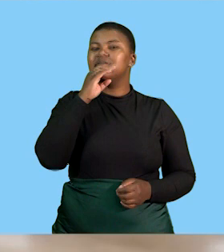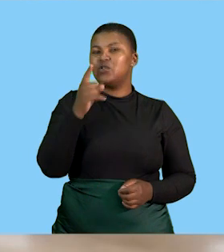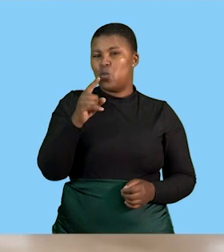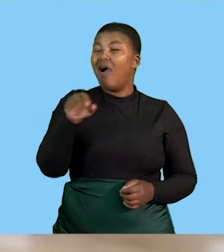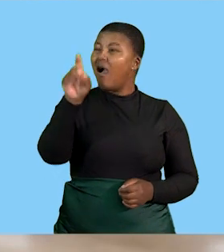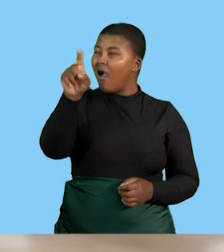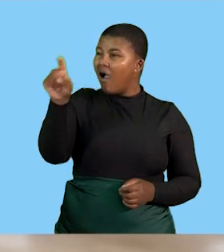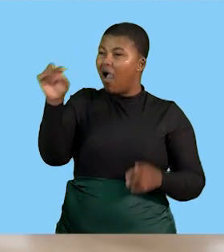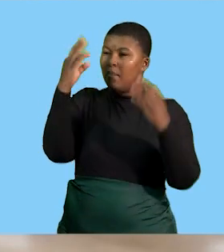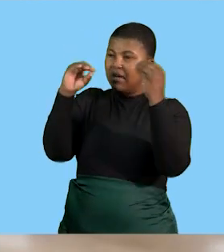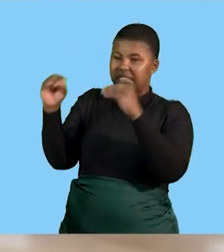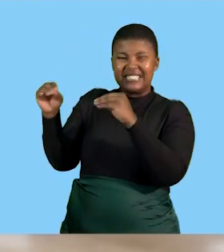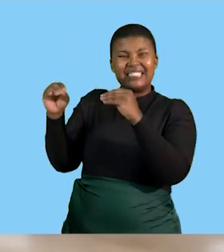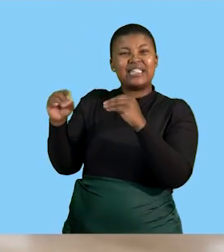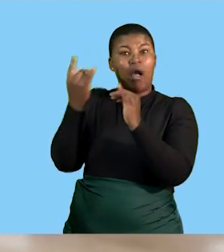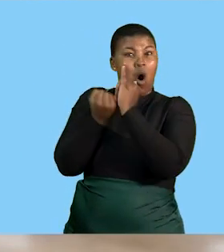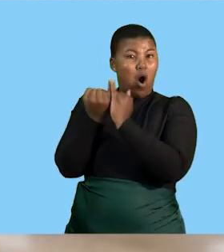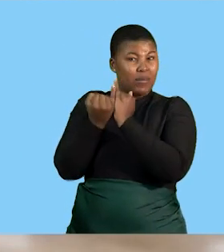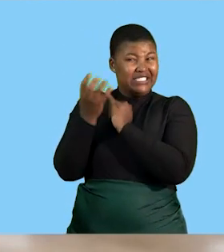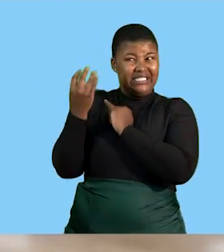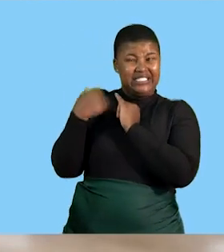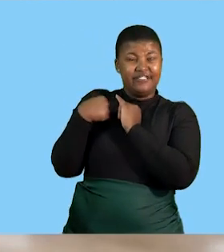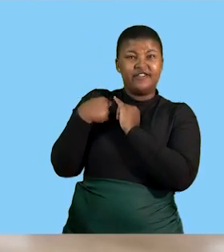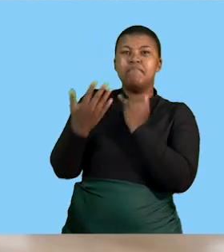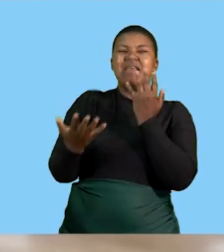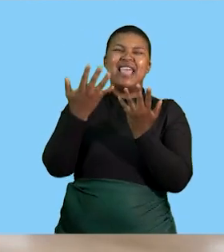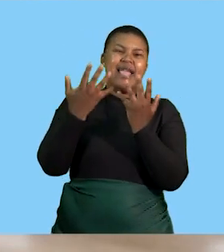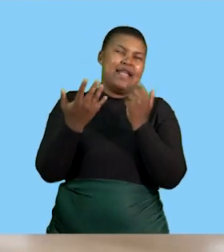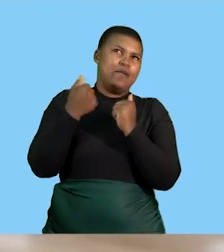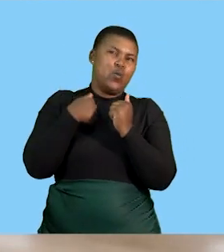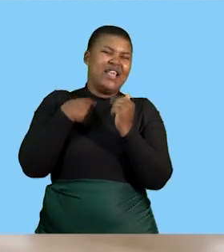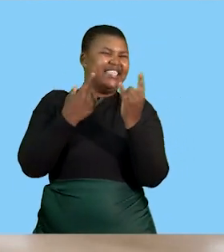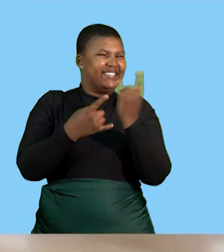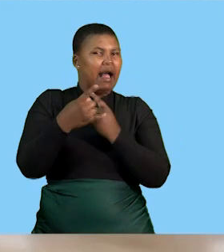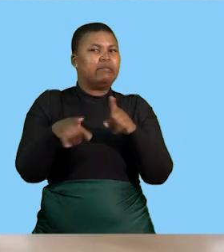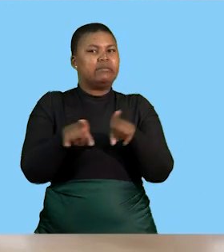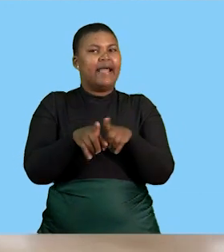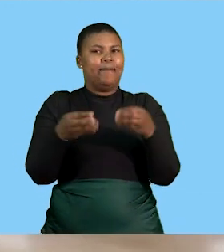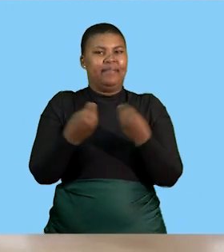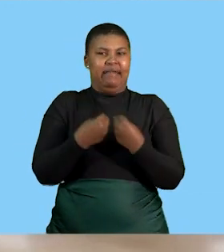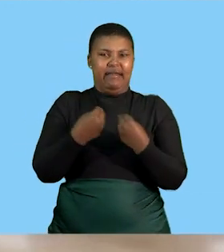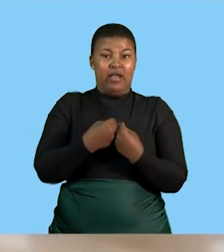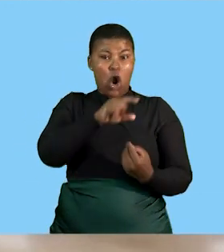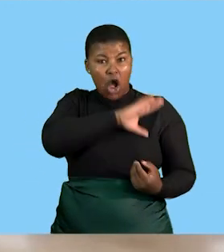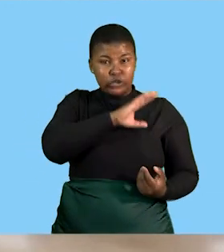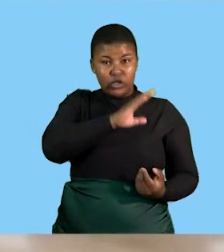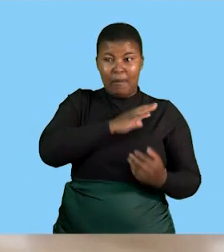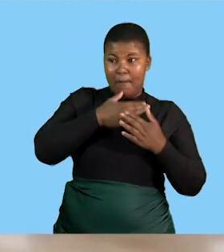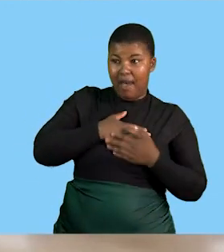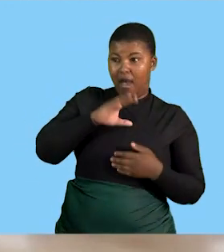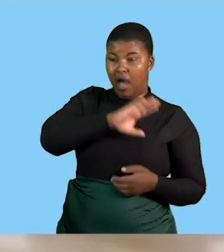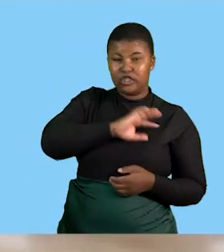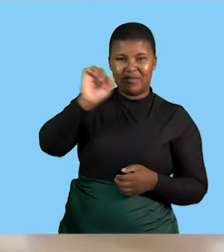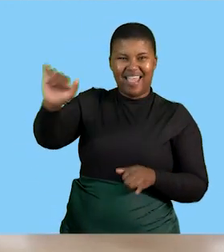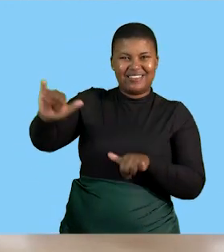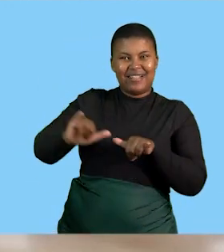our business for the same consumers or for the same target market. So when we look at the description of the